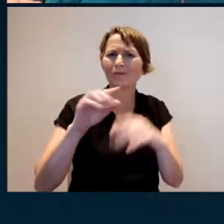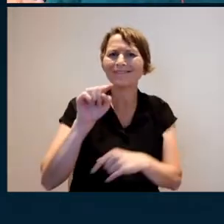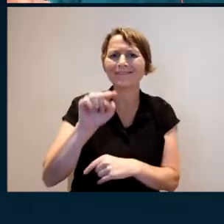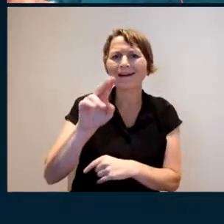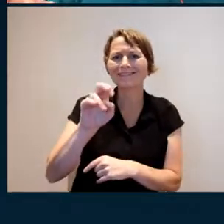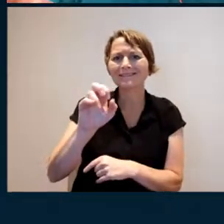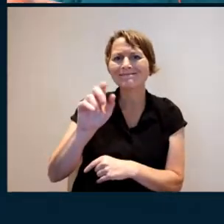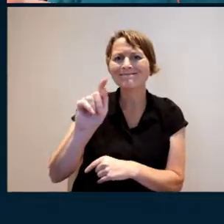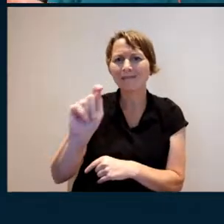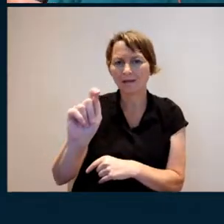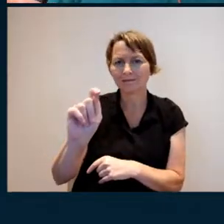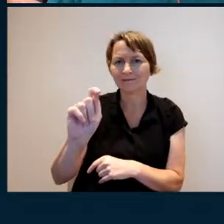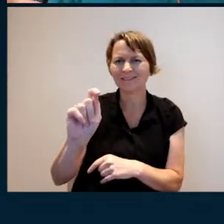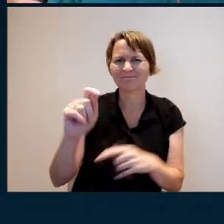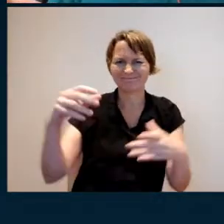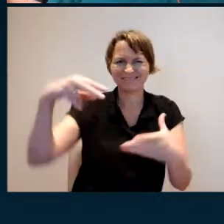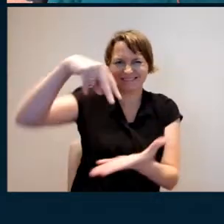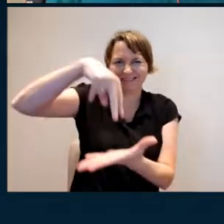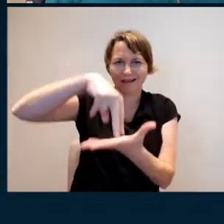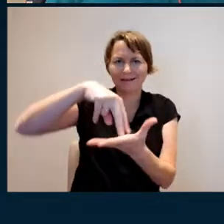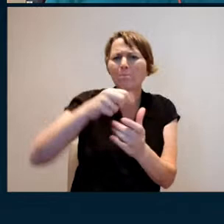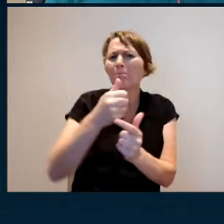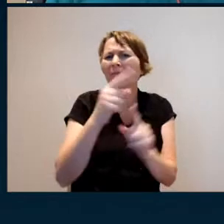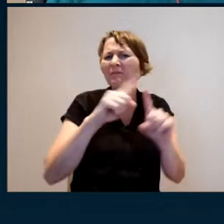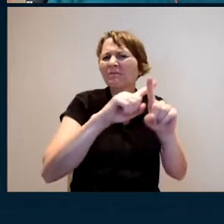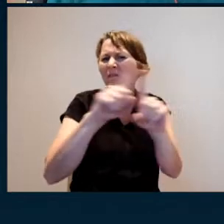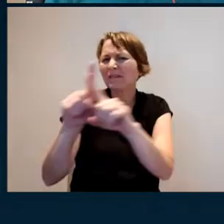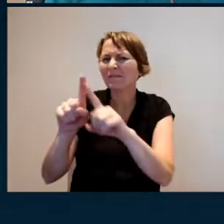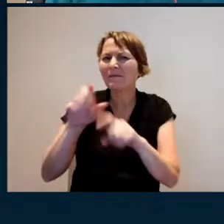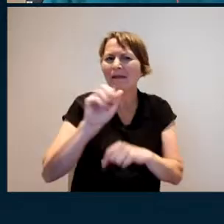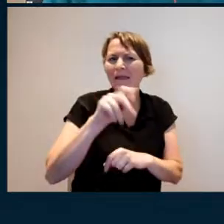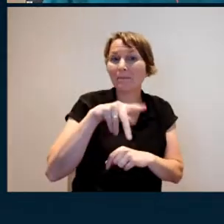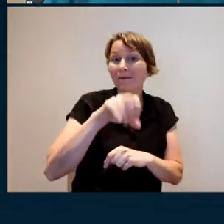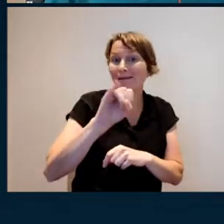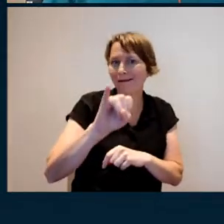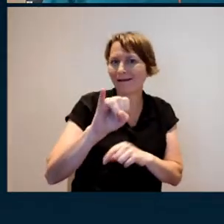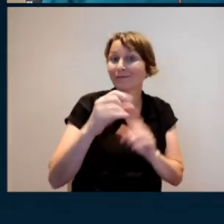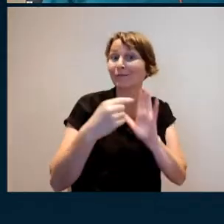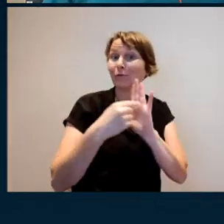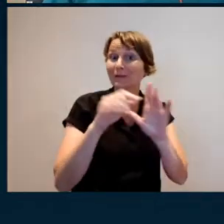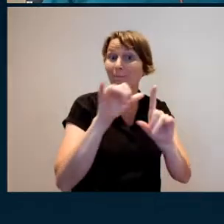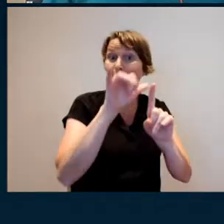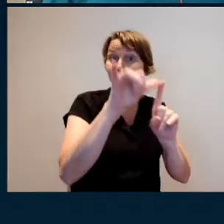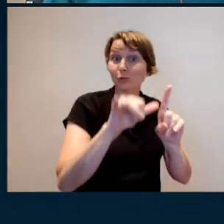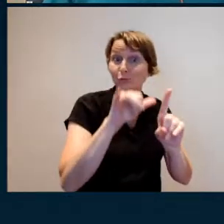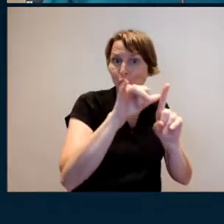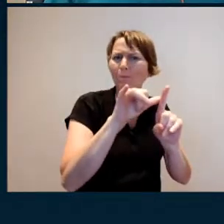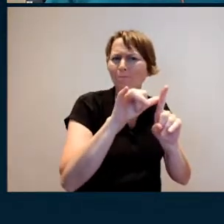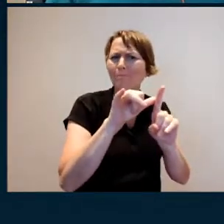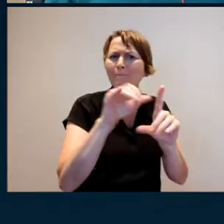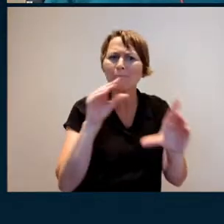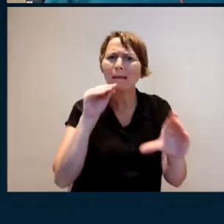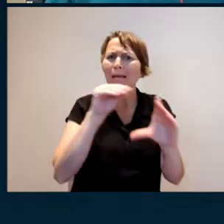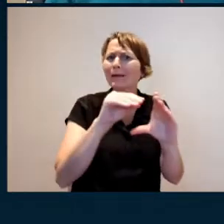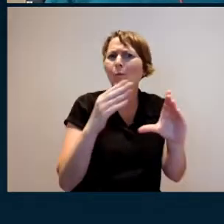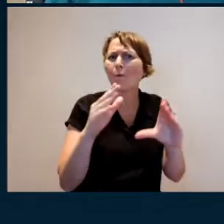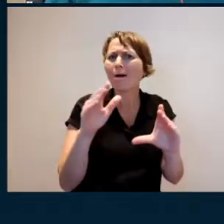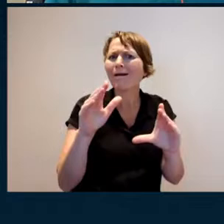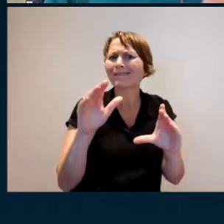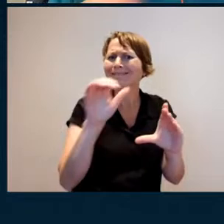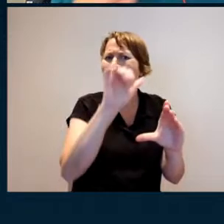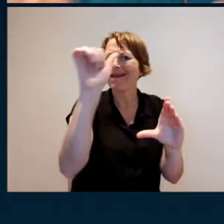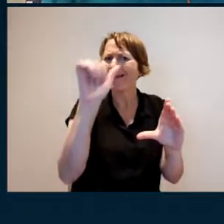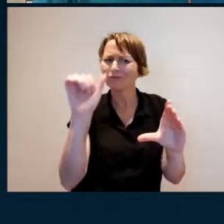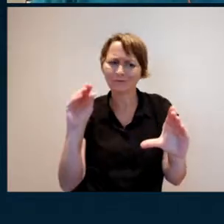several APIs we work with, but for instance, the YouTube API, and we have Azure Functions. And this is a very simple application, right? And so